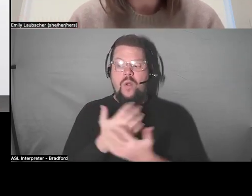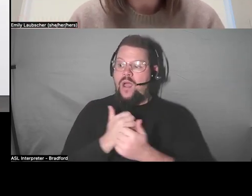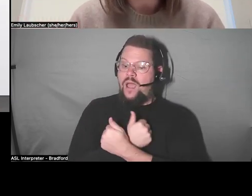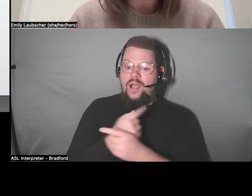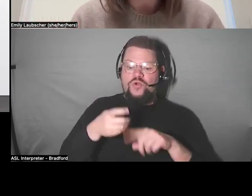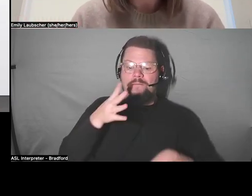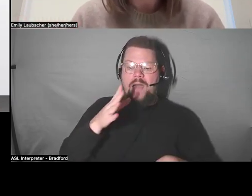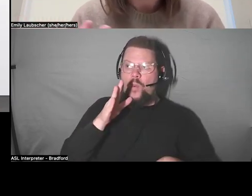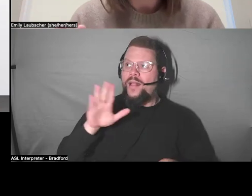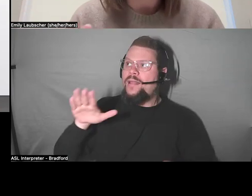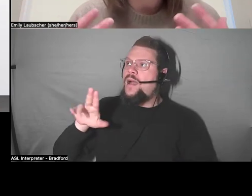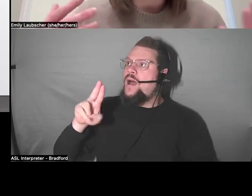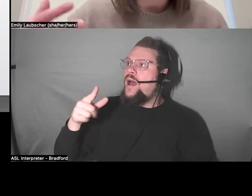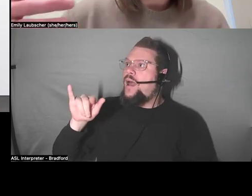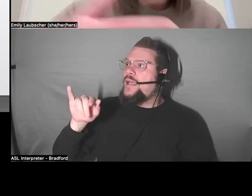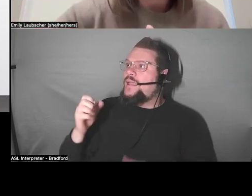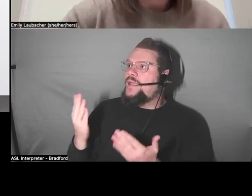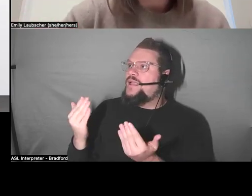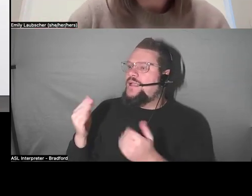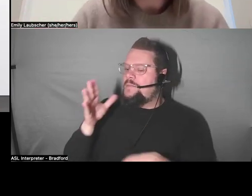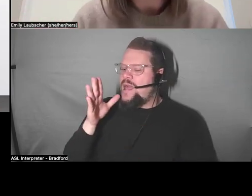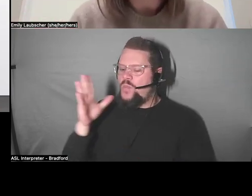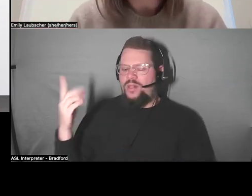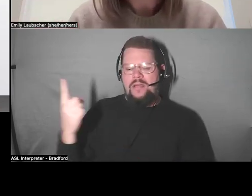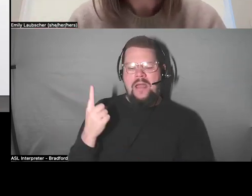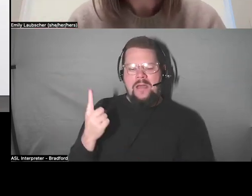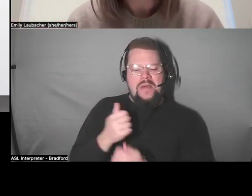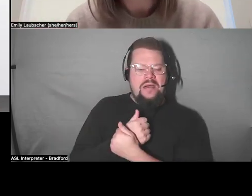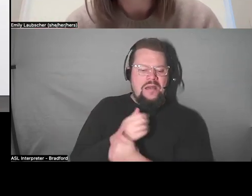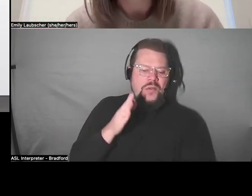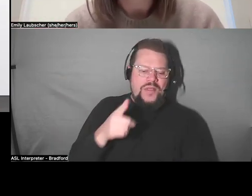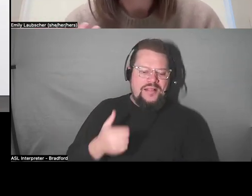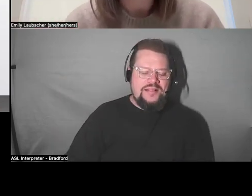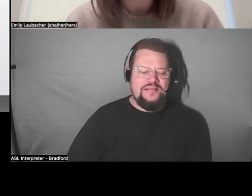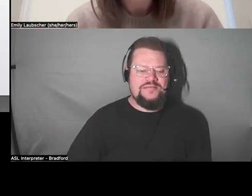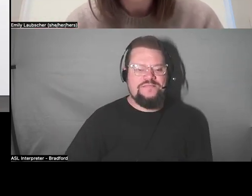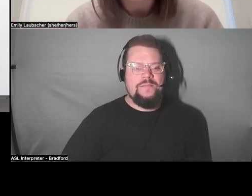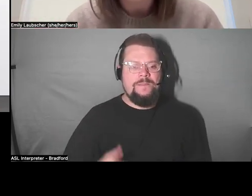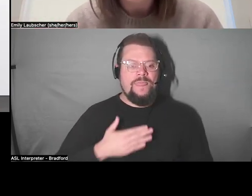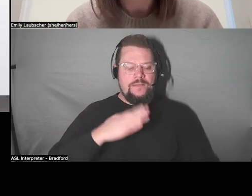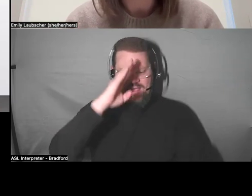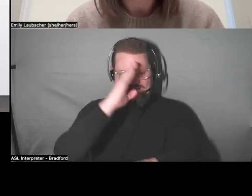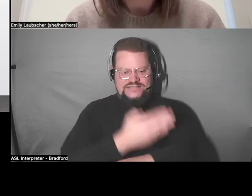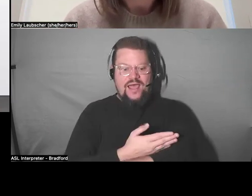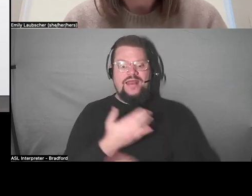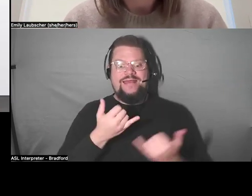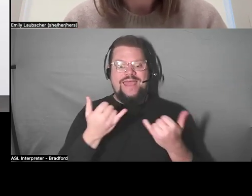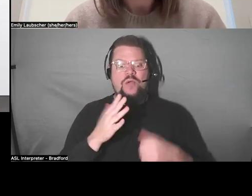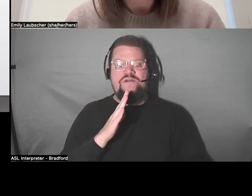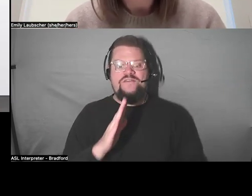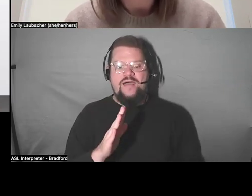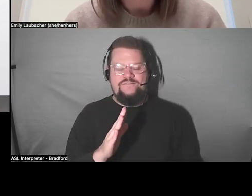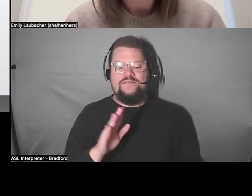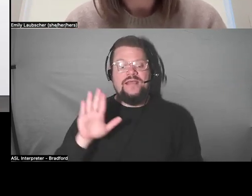mom, he would say, Uggies, Uggies, and she would come and hug him. My son, who's now 5, among